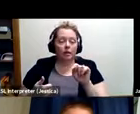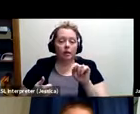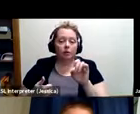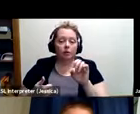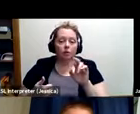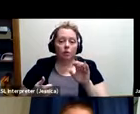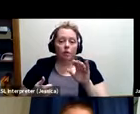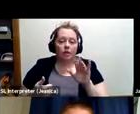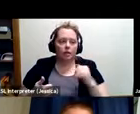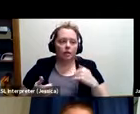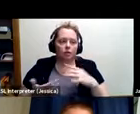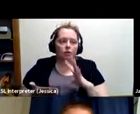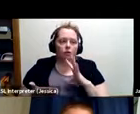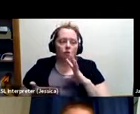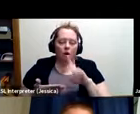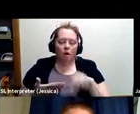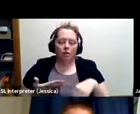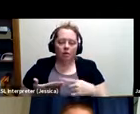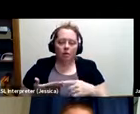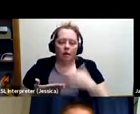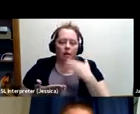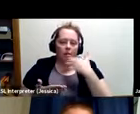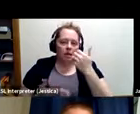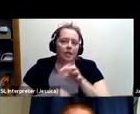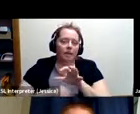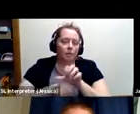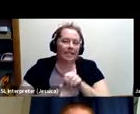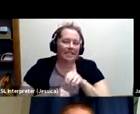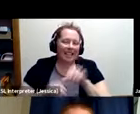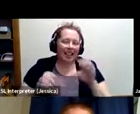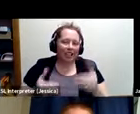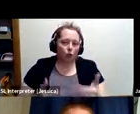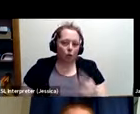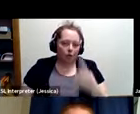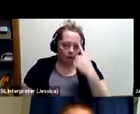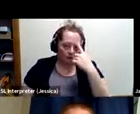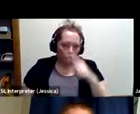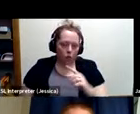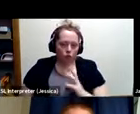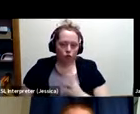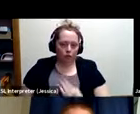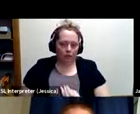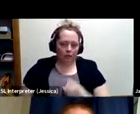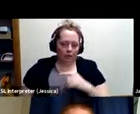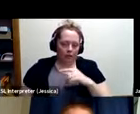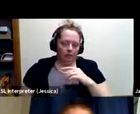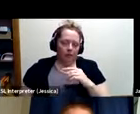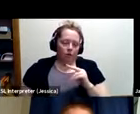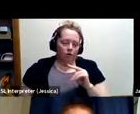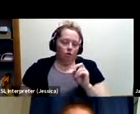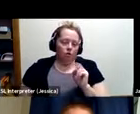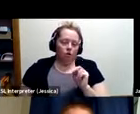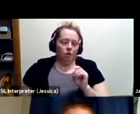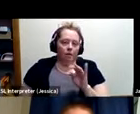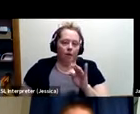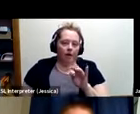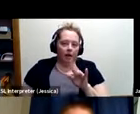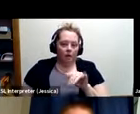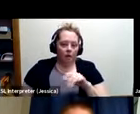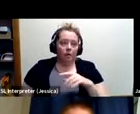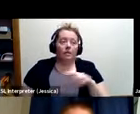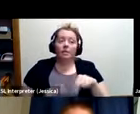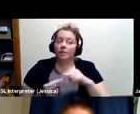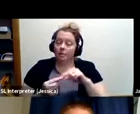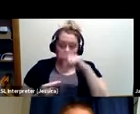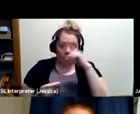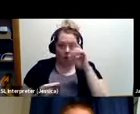comes to trans and non-binary students, and also specifically Black and Brown trans and non-binary students, as we understand that,